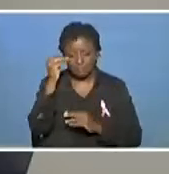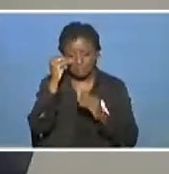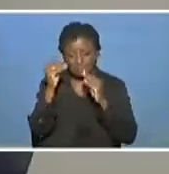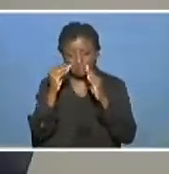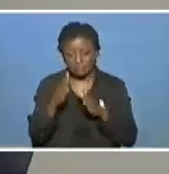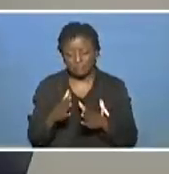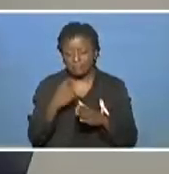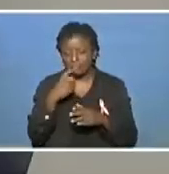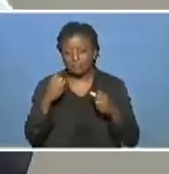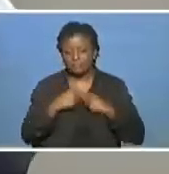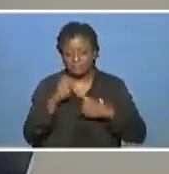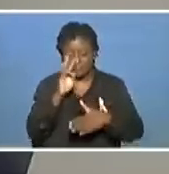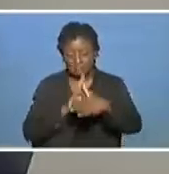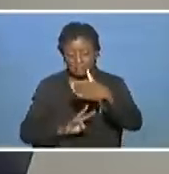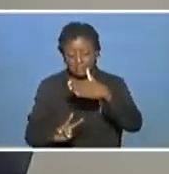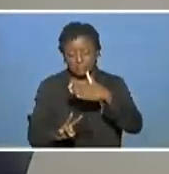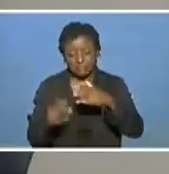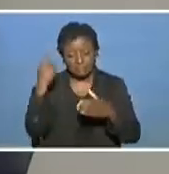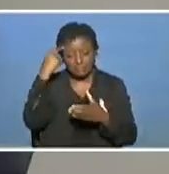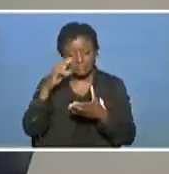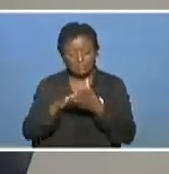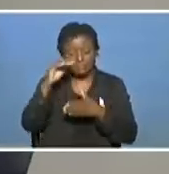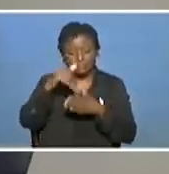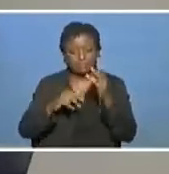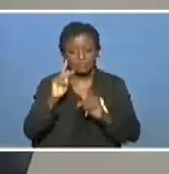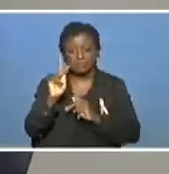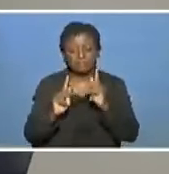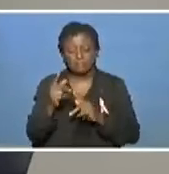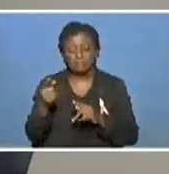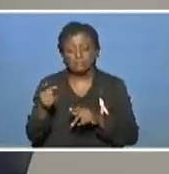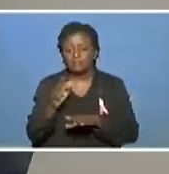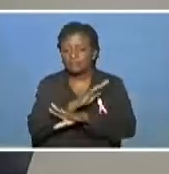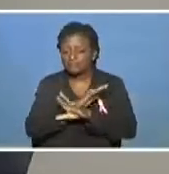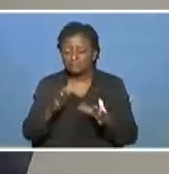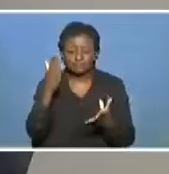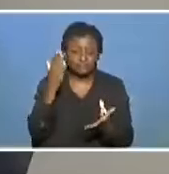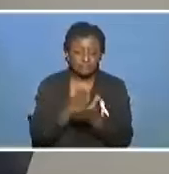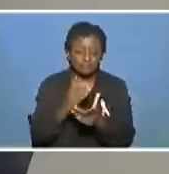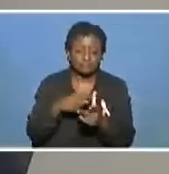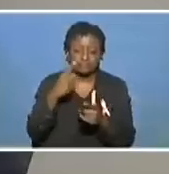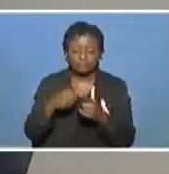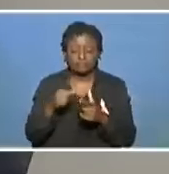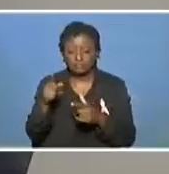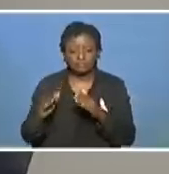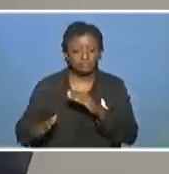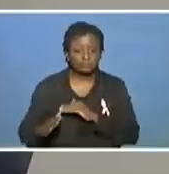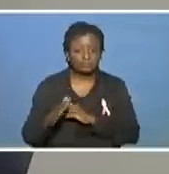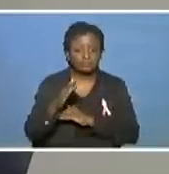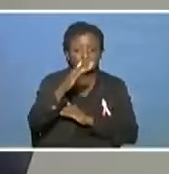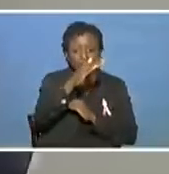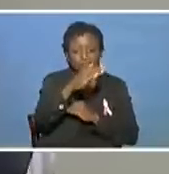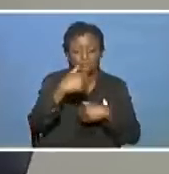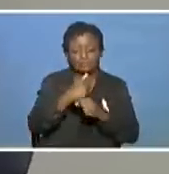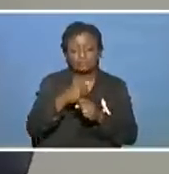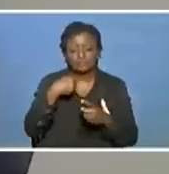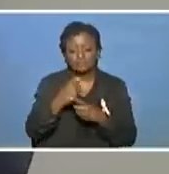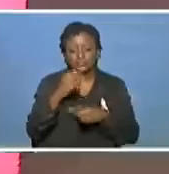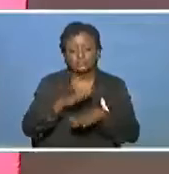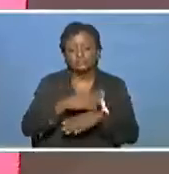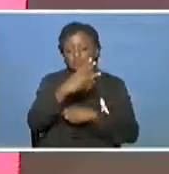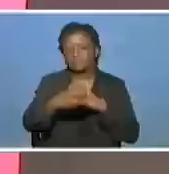in the people, I would say to you, do not stop until you soar and make an impact on the